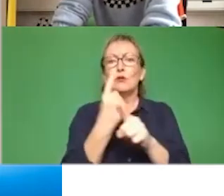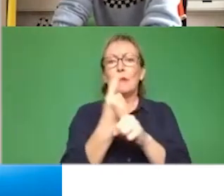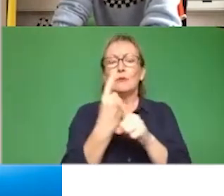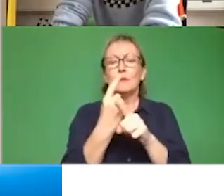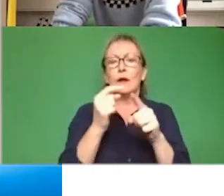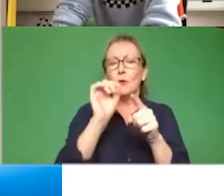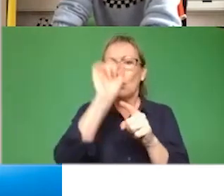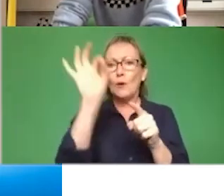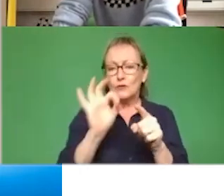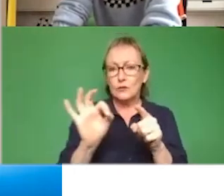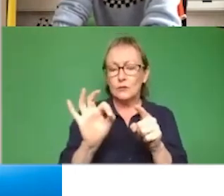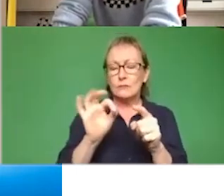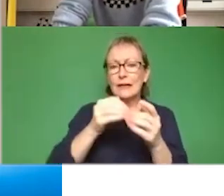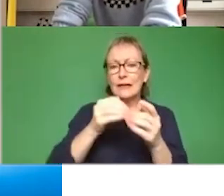question